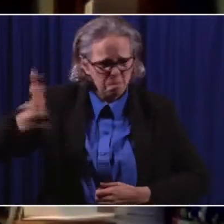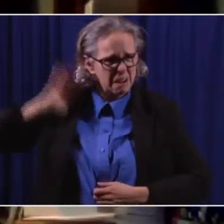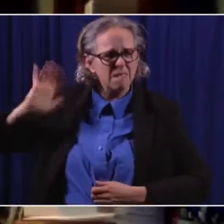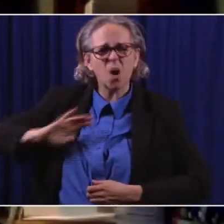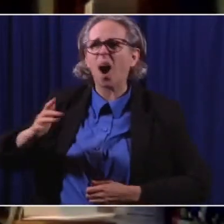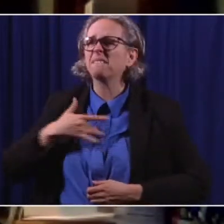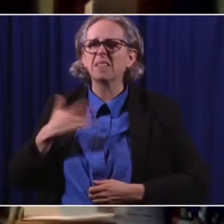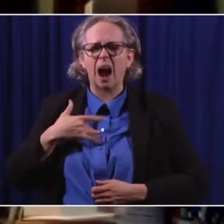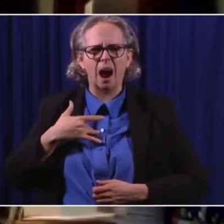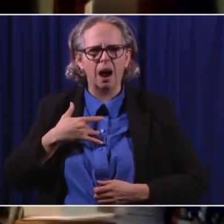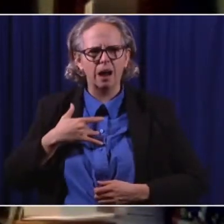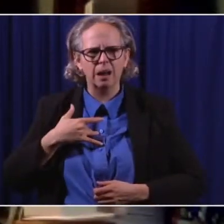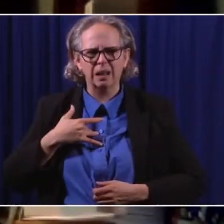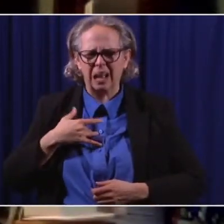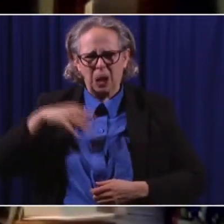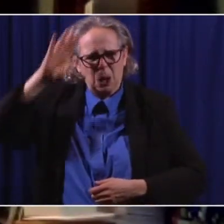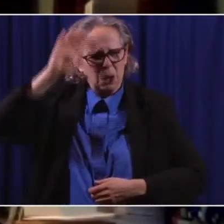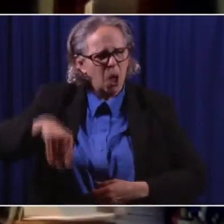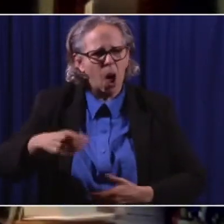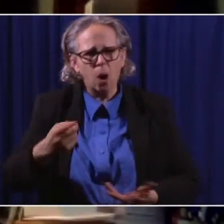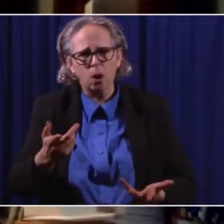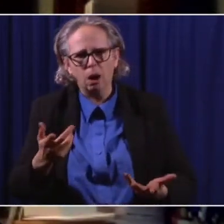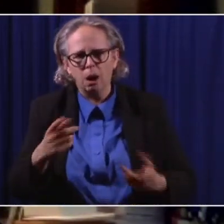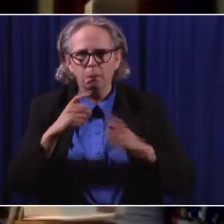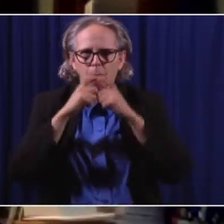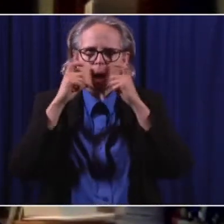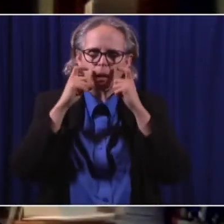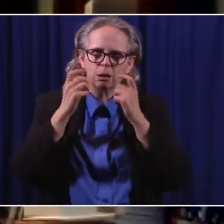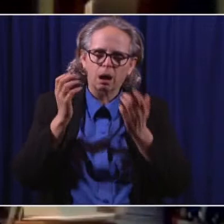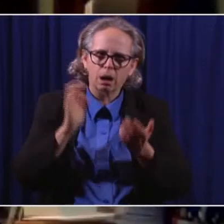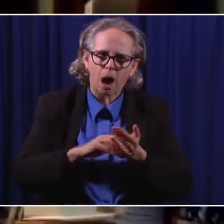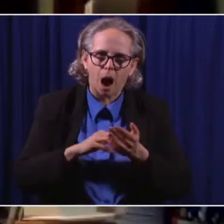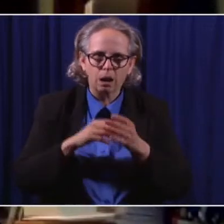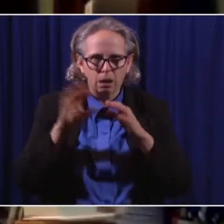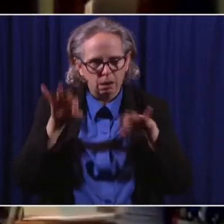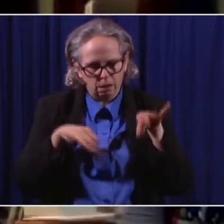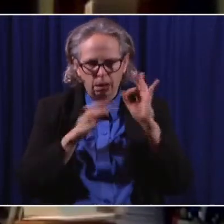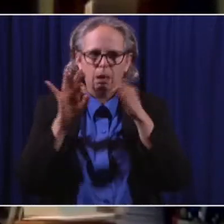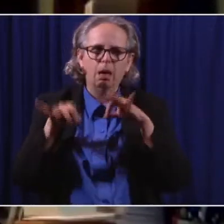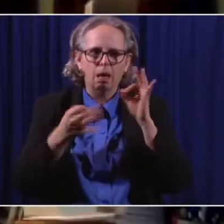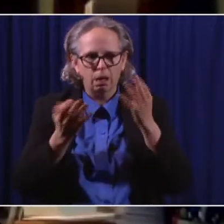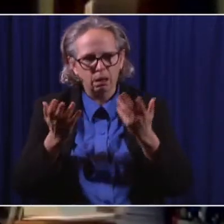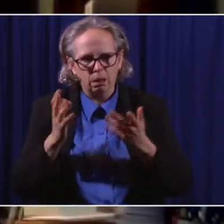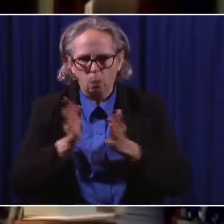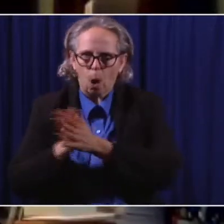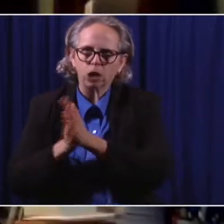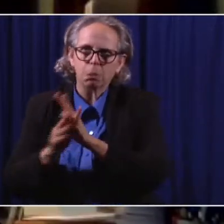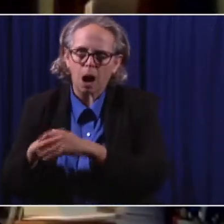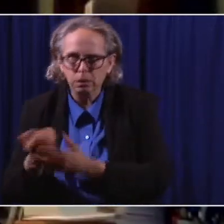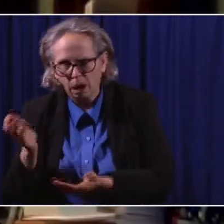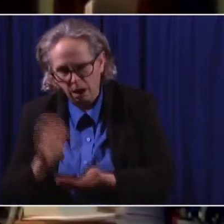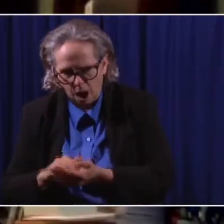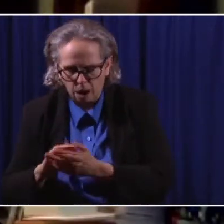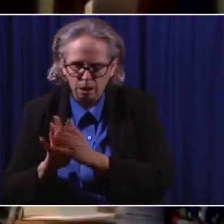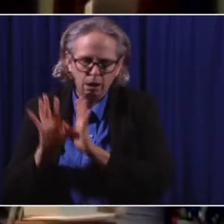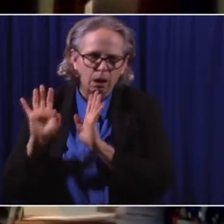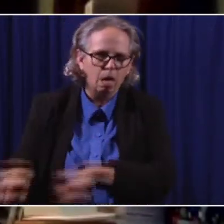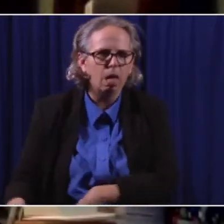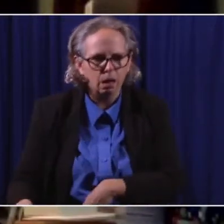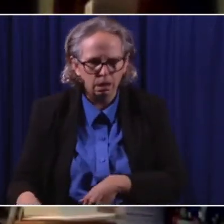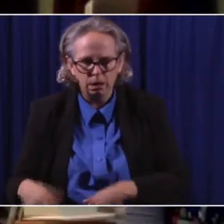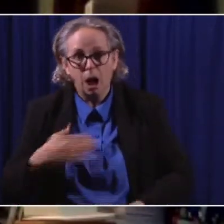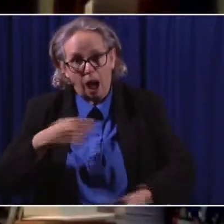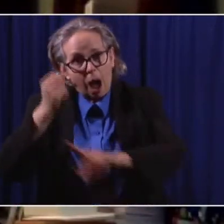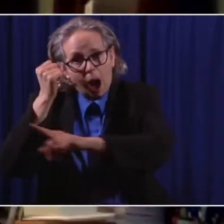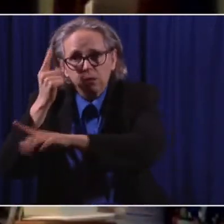tired as you are of strapping that mask on or going to the sink and washing those hands again, I can tell you, you will take